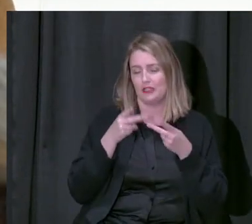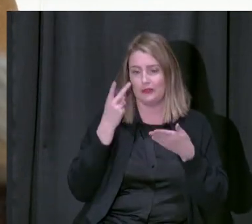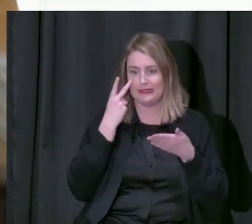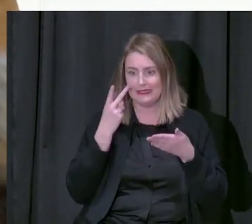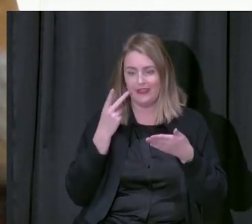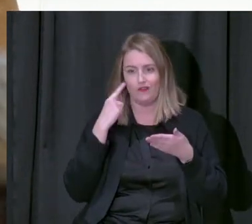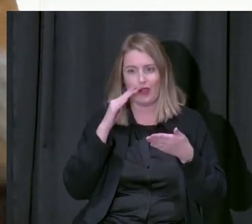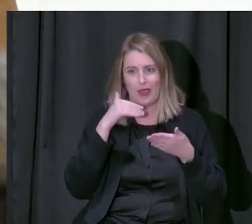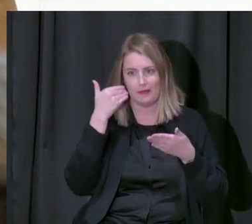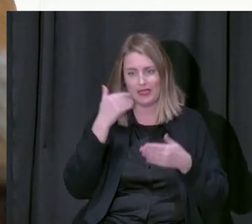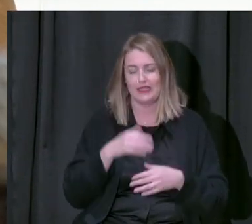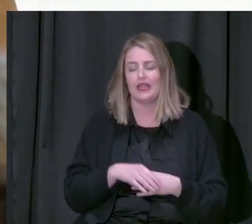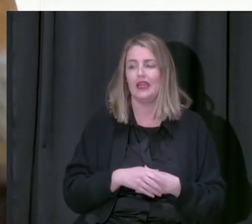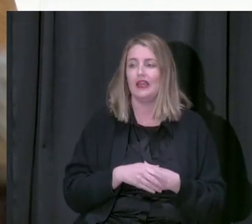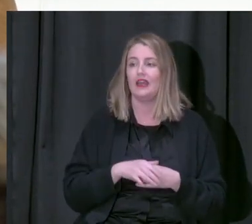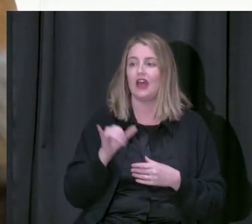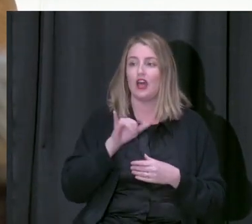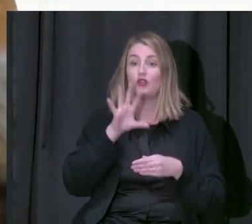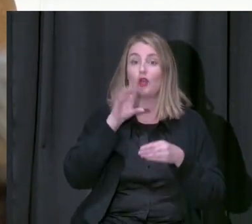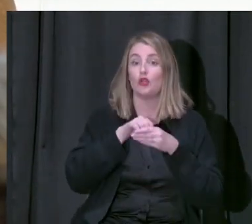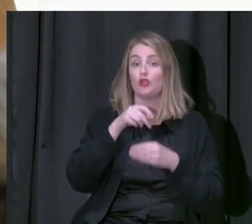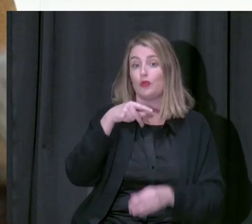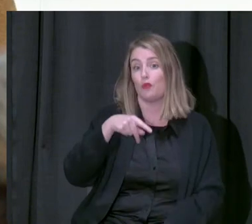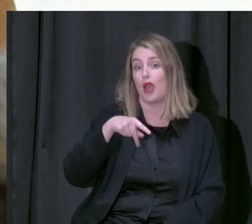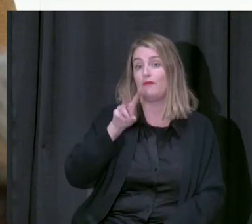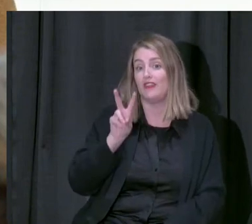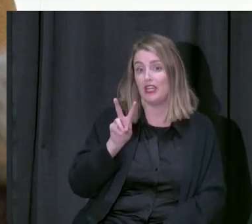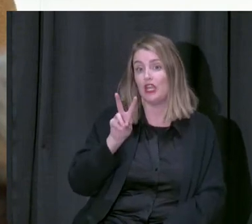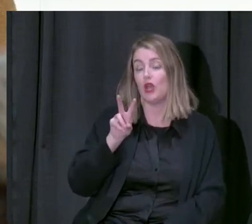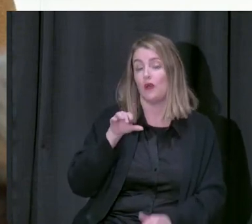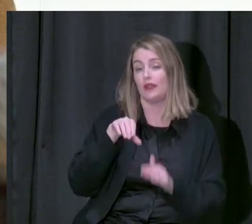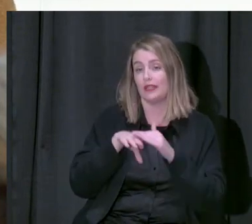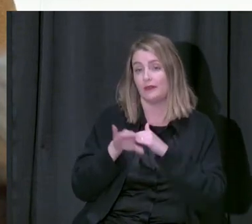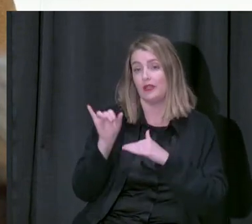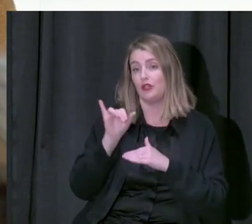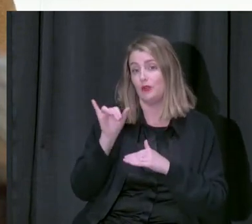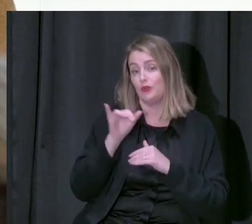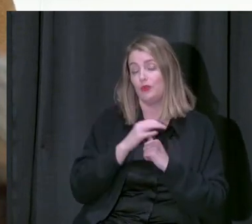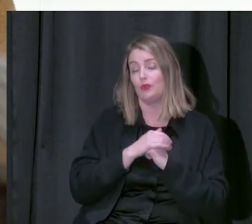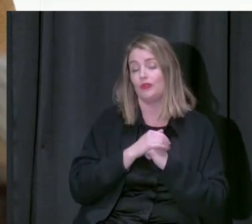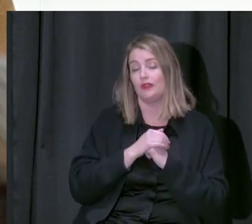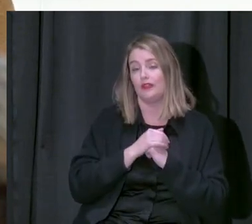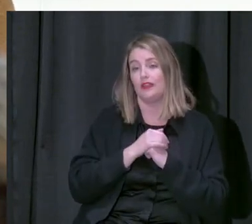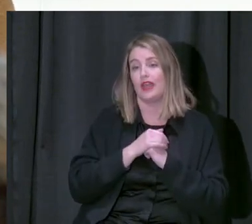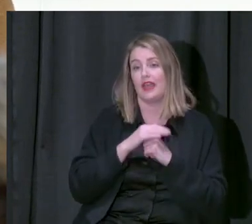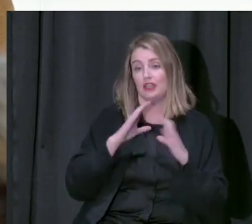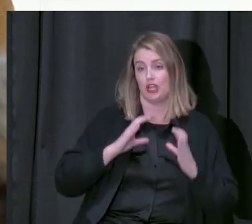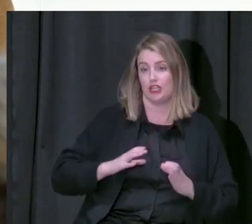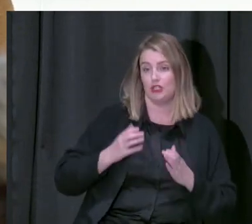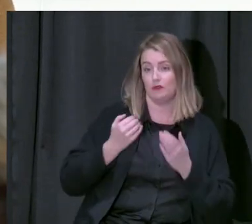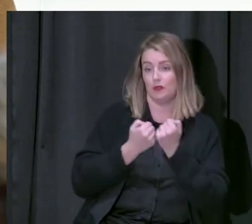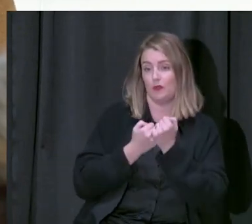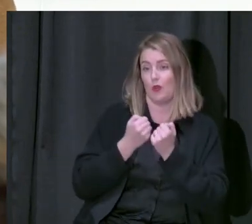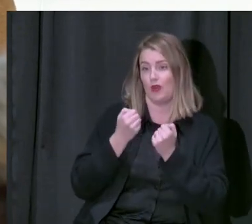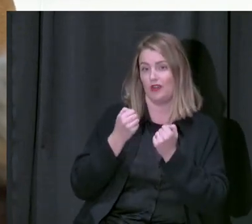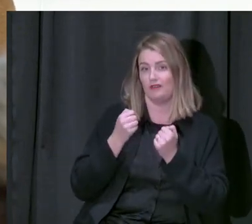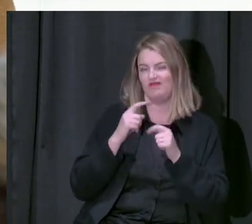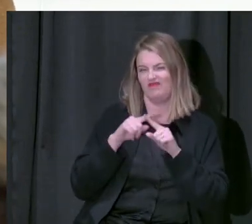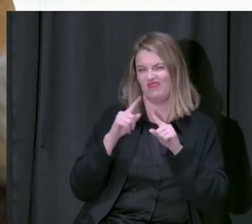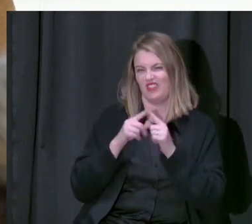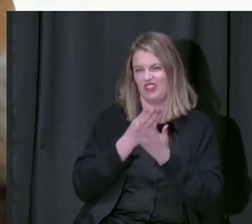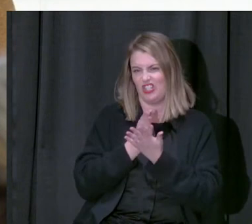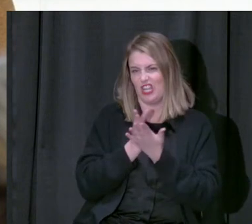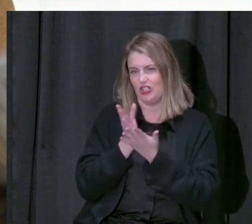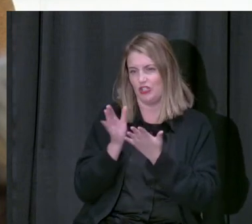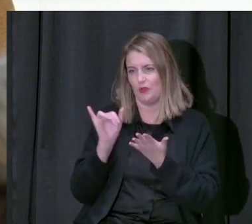Amazon. And this includes Prime Video, accessibility initiatives, and customer support channels as well.